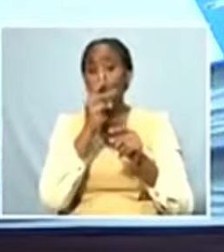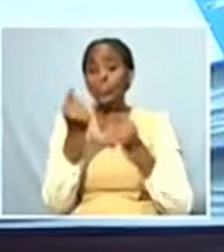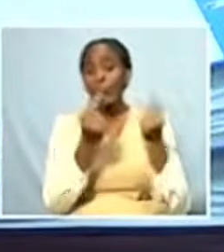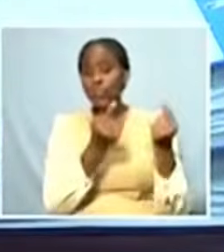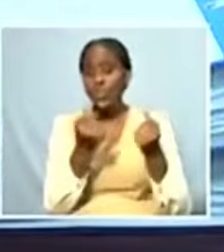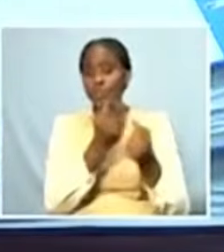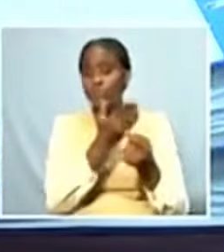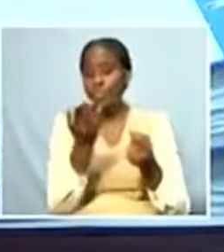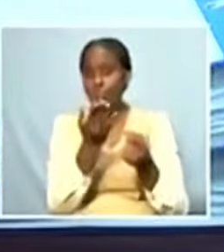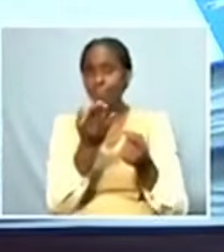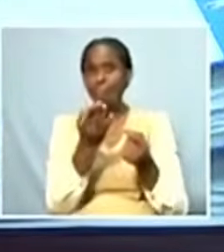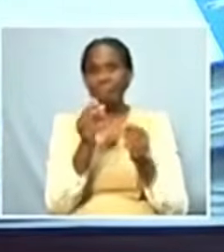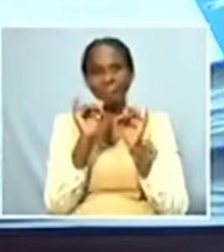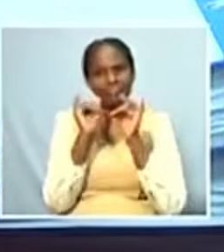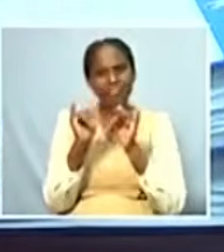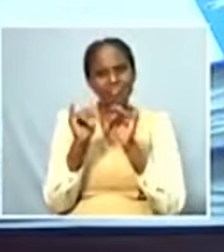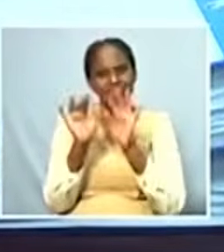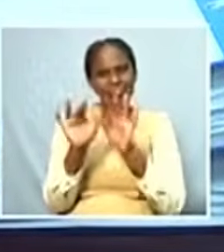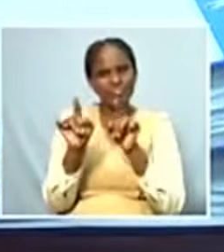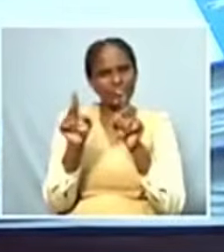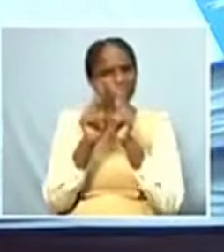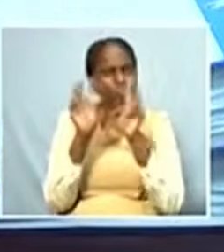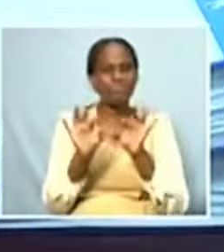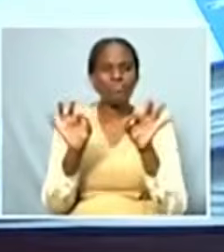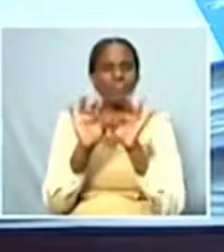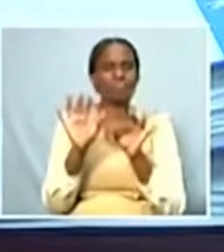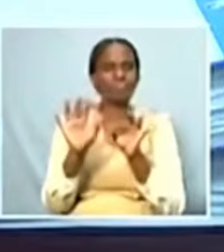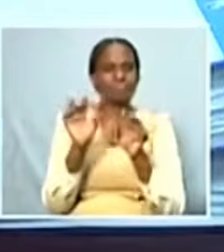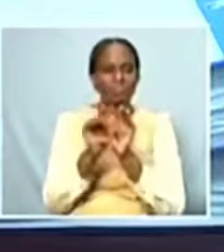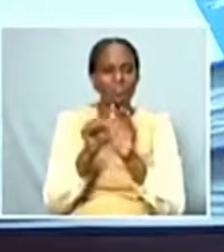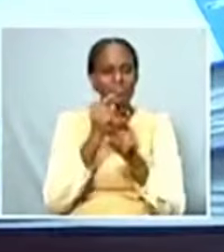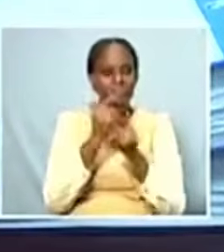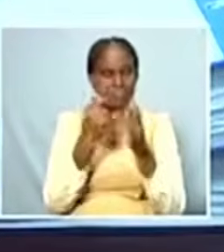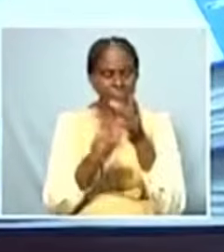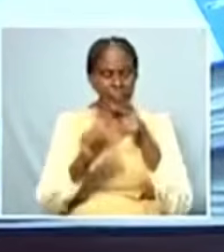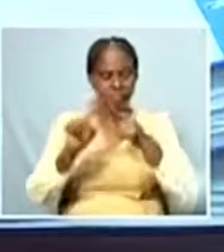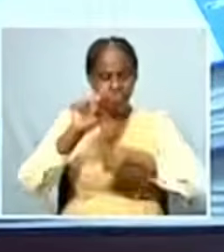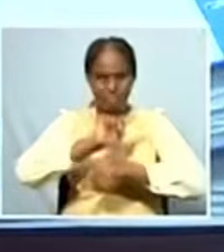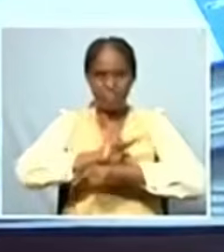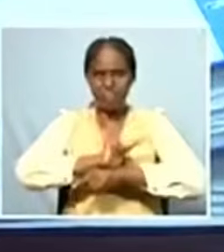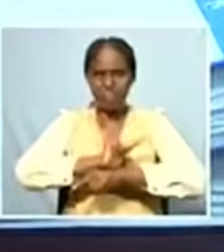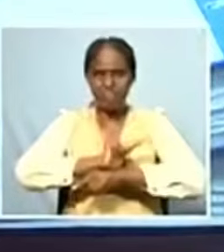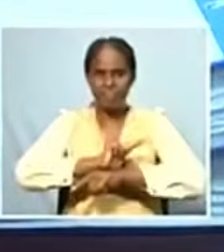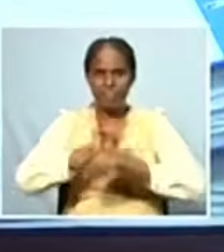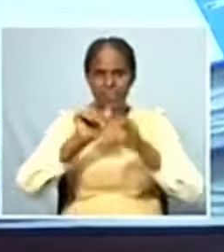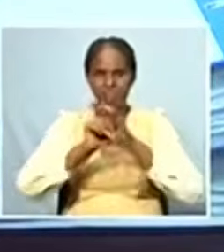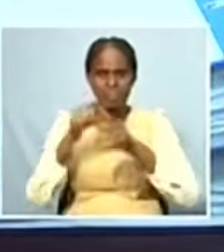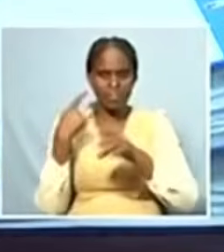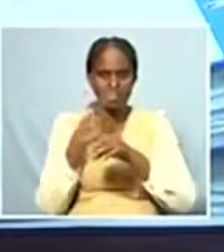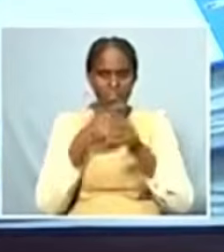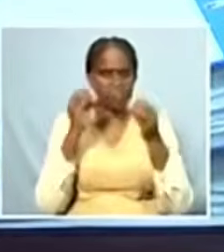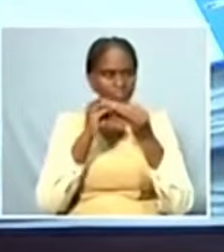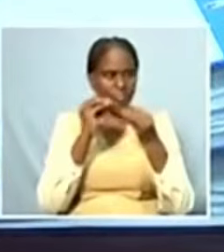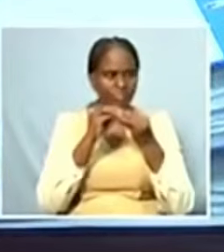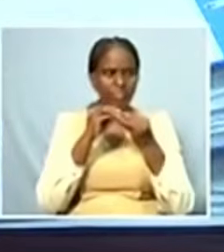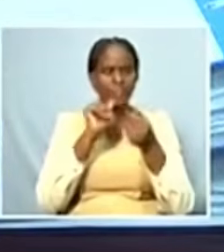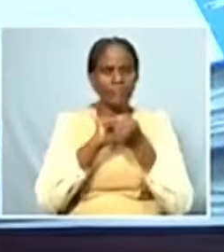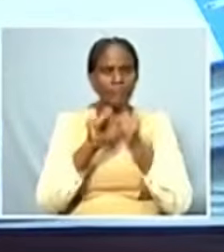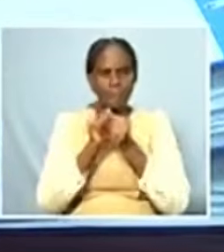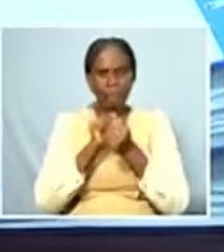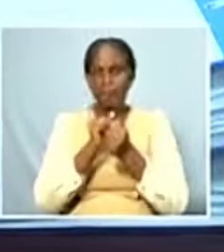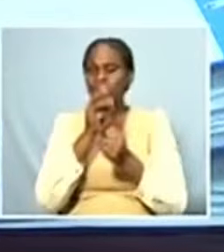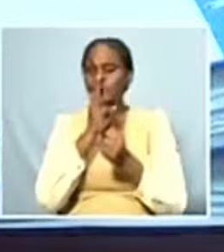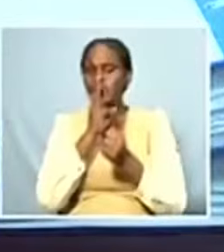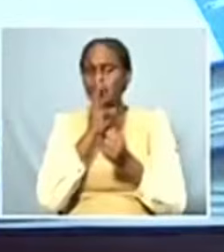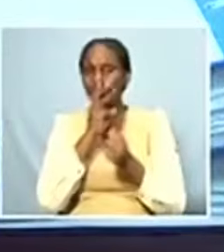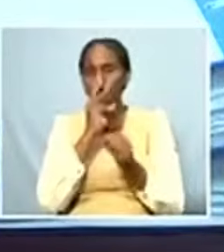situation remains critical. You know, just today in the House a lot of issues were raised around water